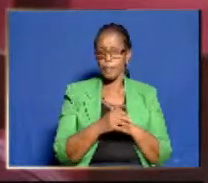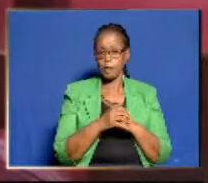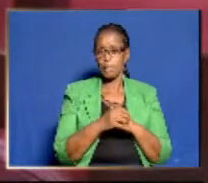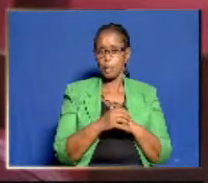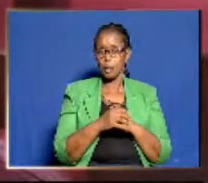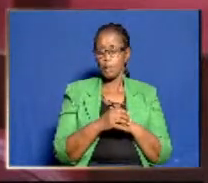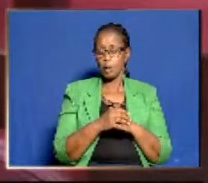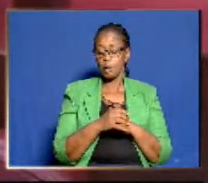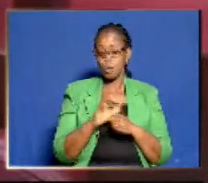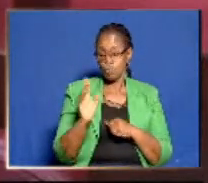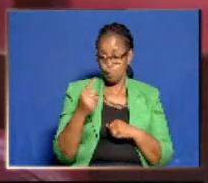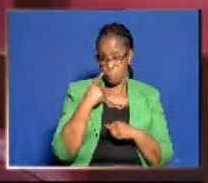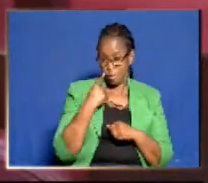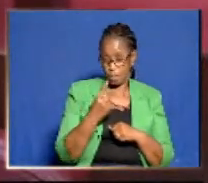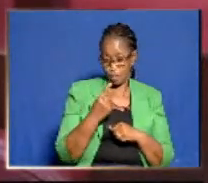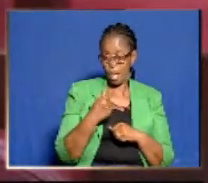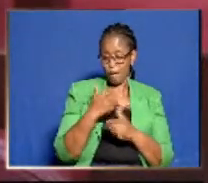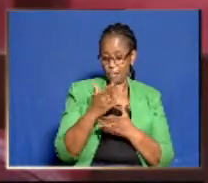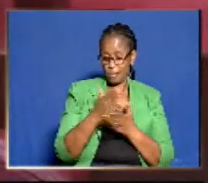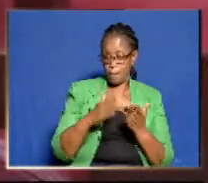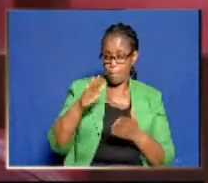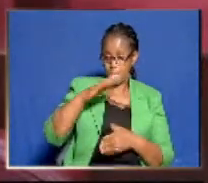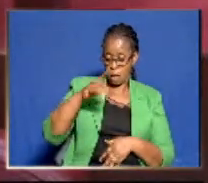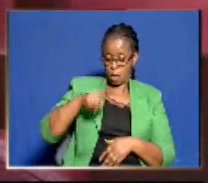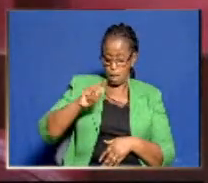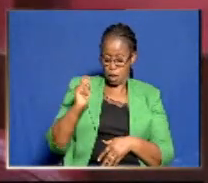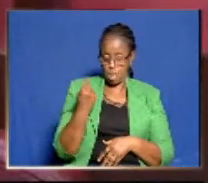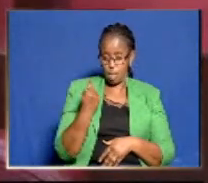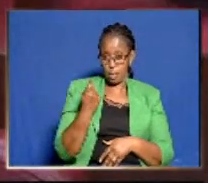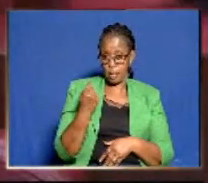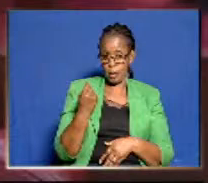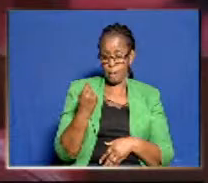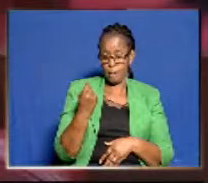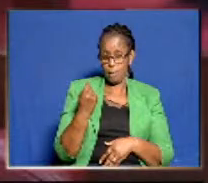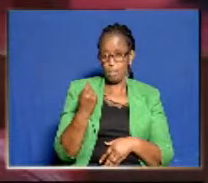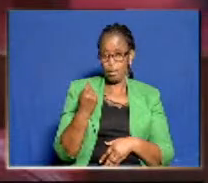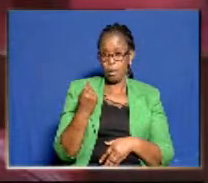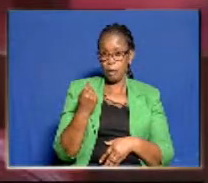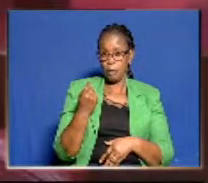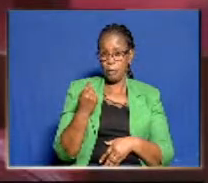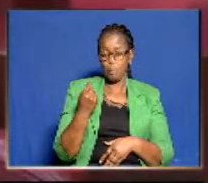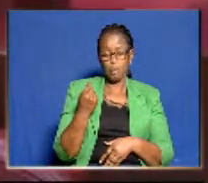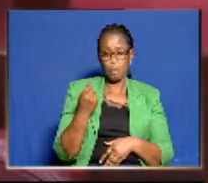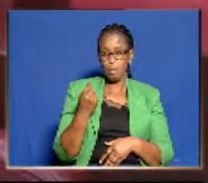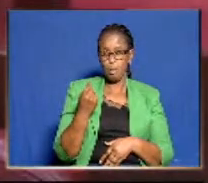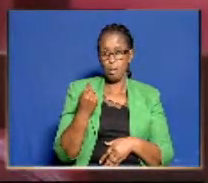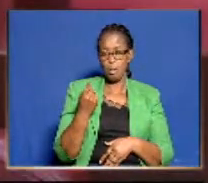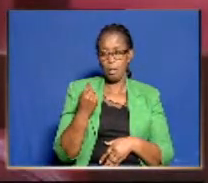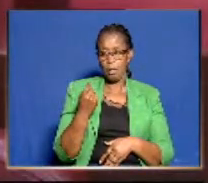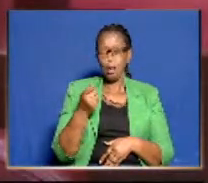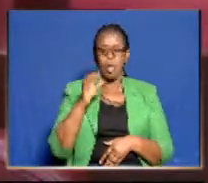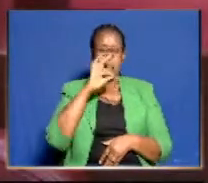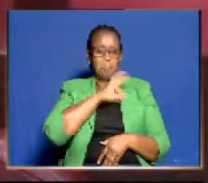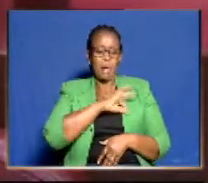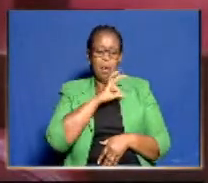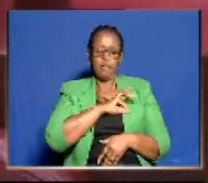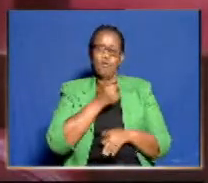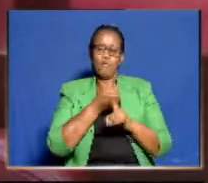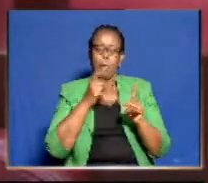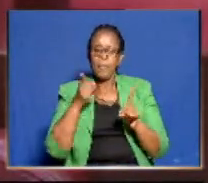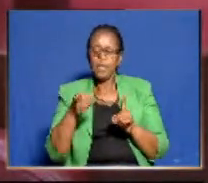You realize that there are areas in this country that are not beneficiaries of the so-called pending